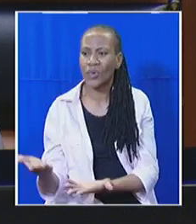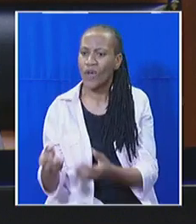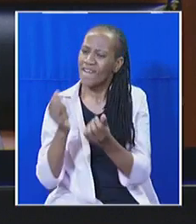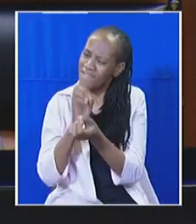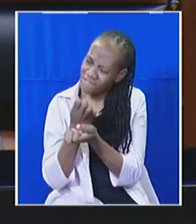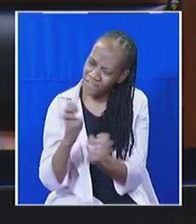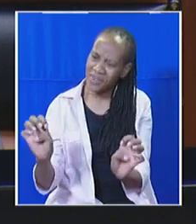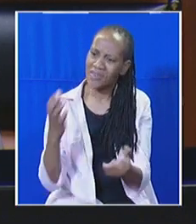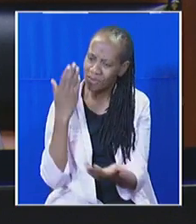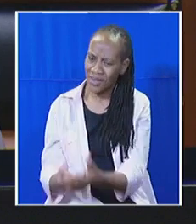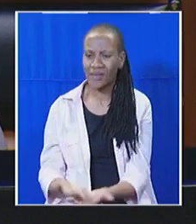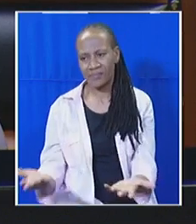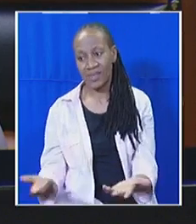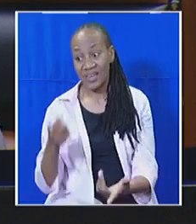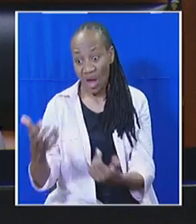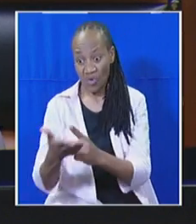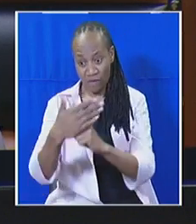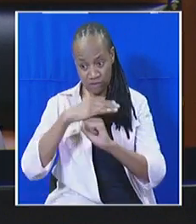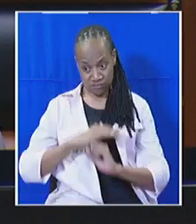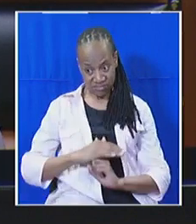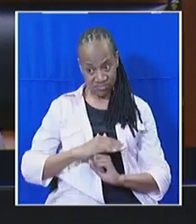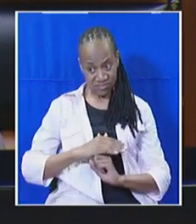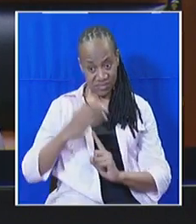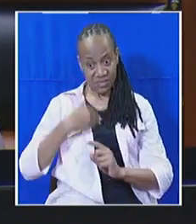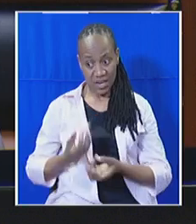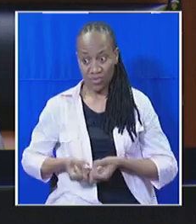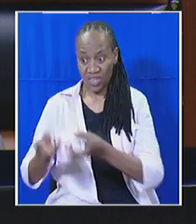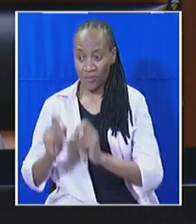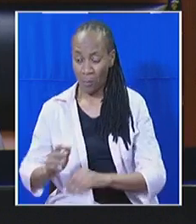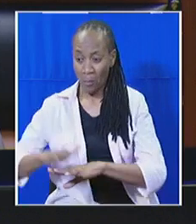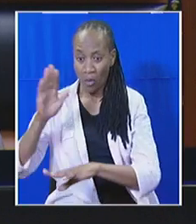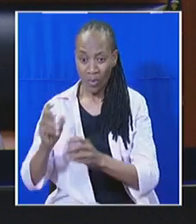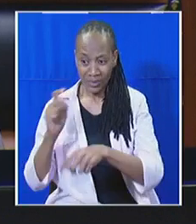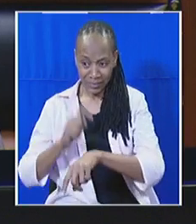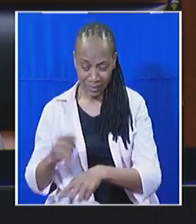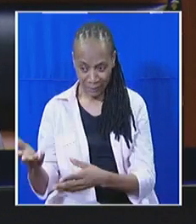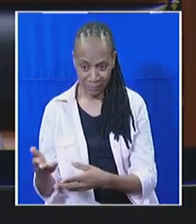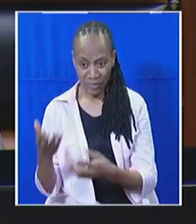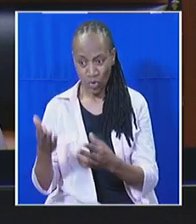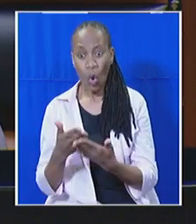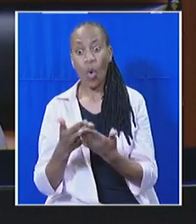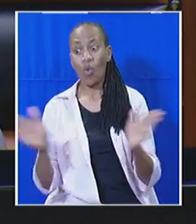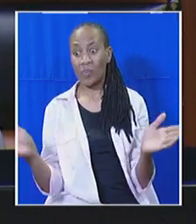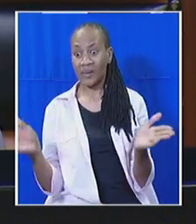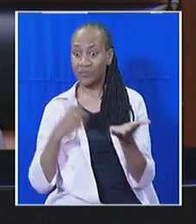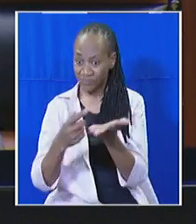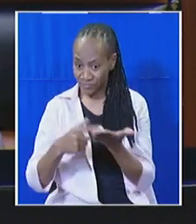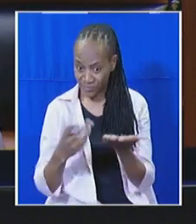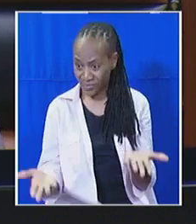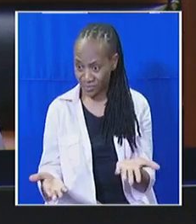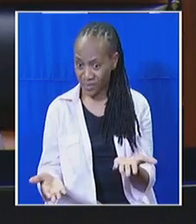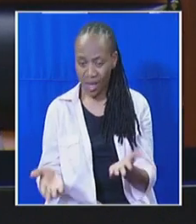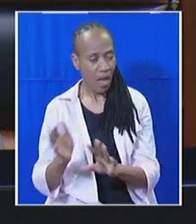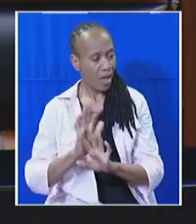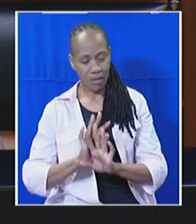do that. But forcing me to allow you to make a point of debate in the pretext